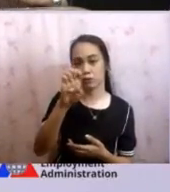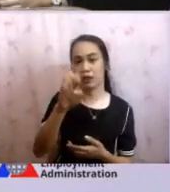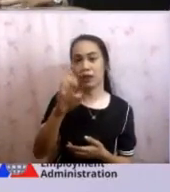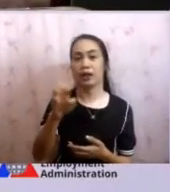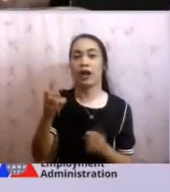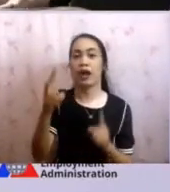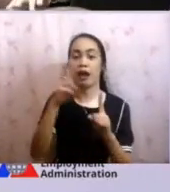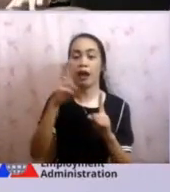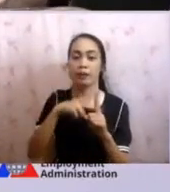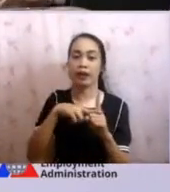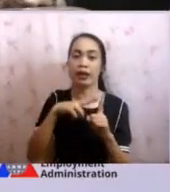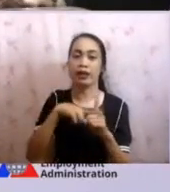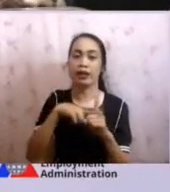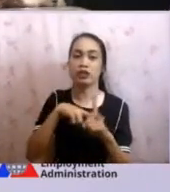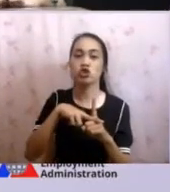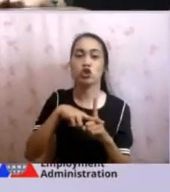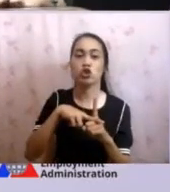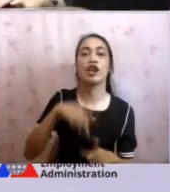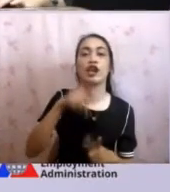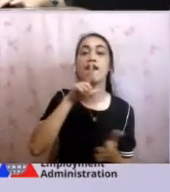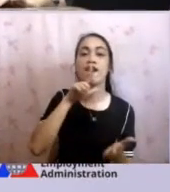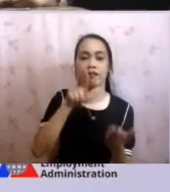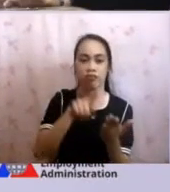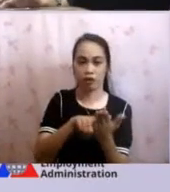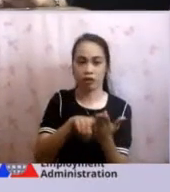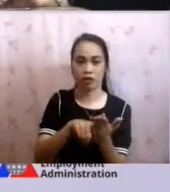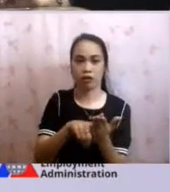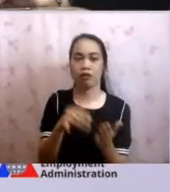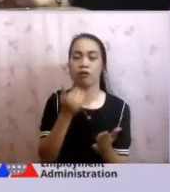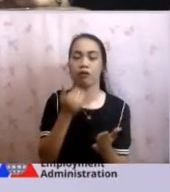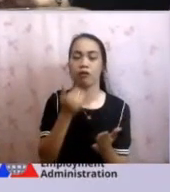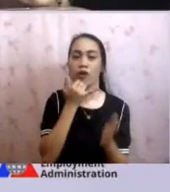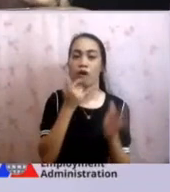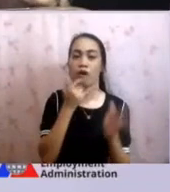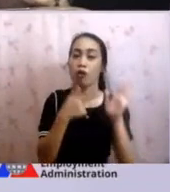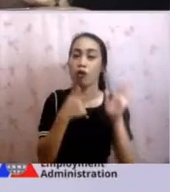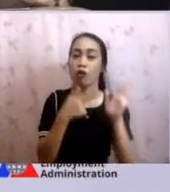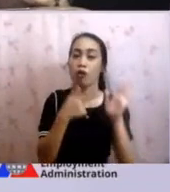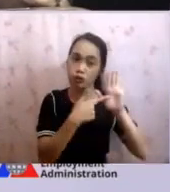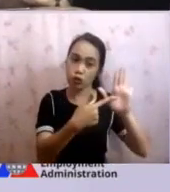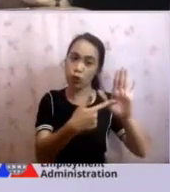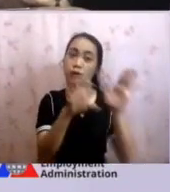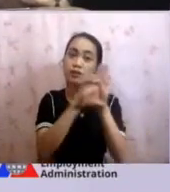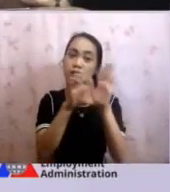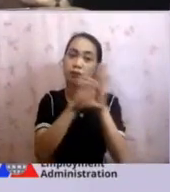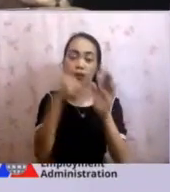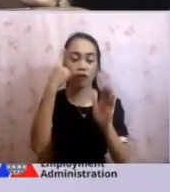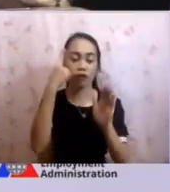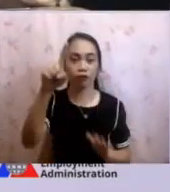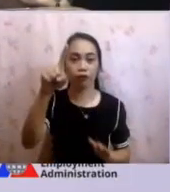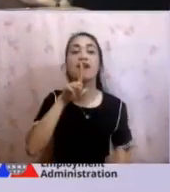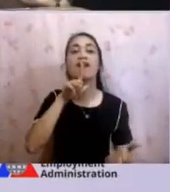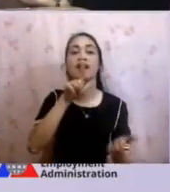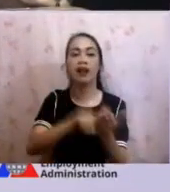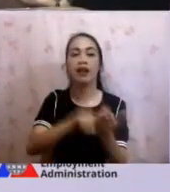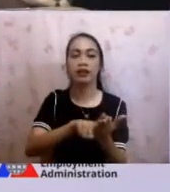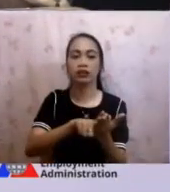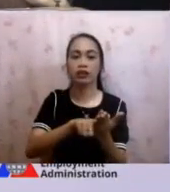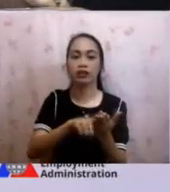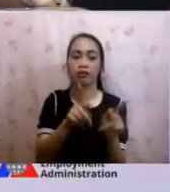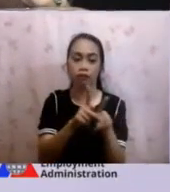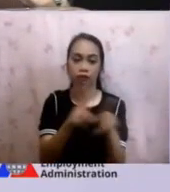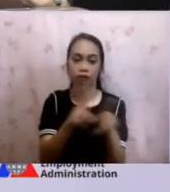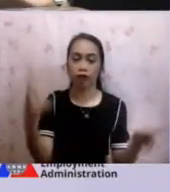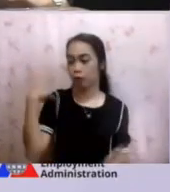attached to your resume because that is where you will affix your signature. So this is, as you can see, the screen. That's